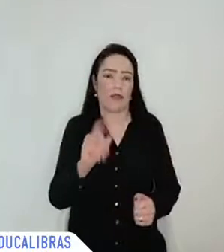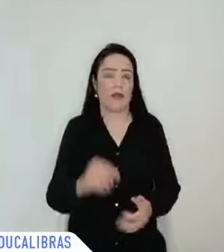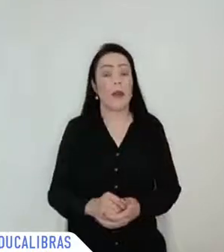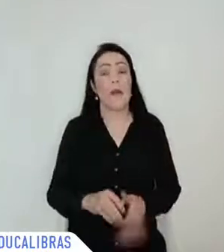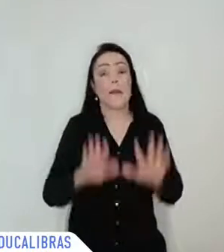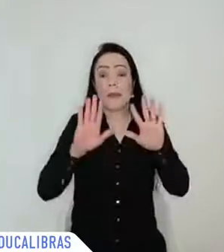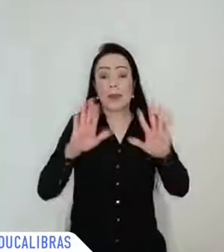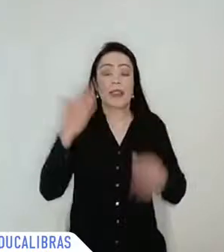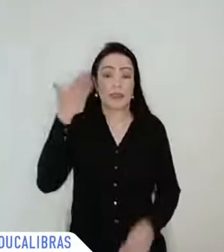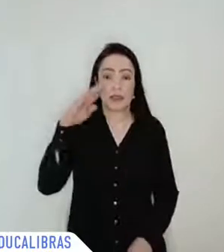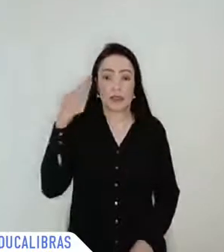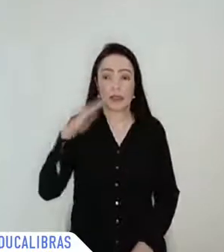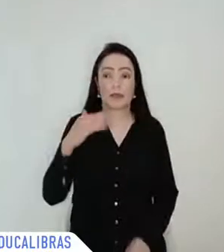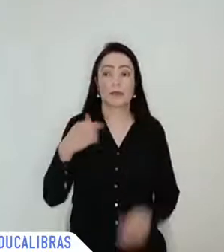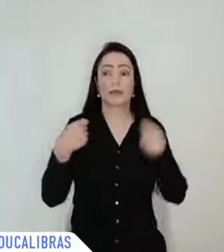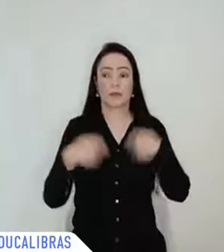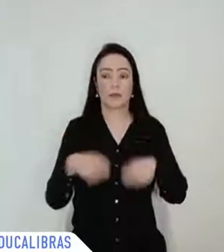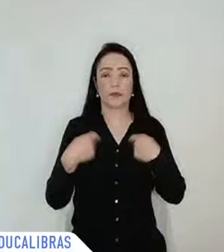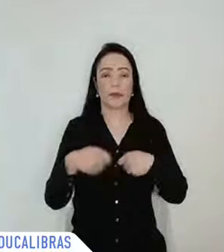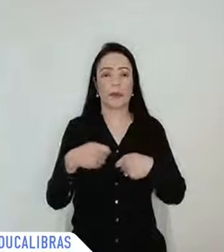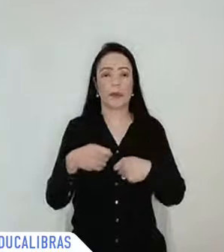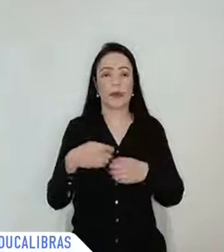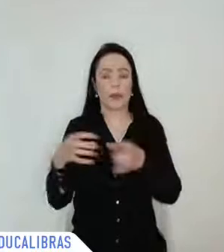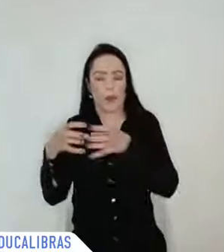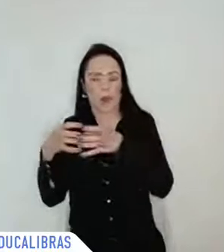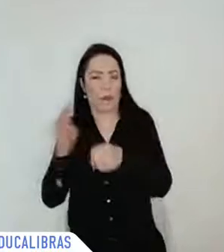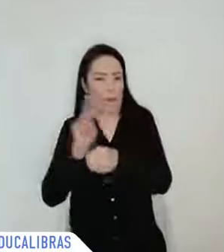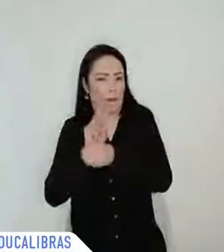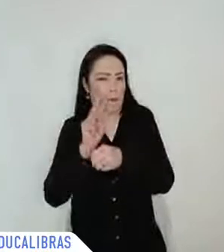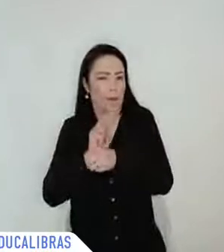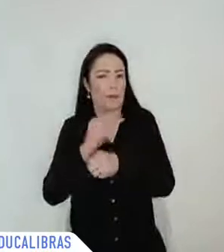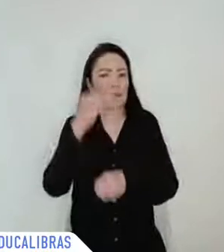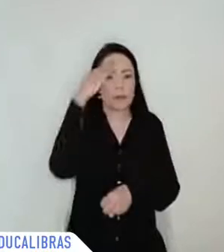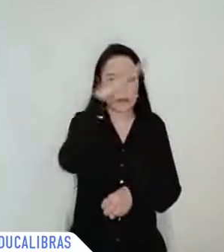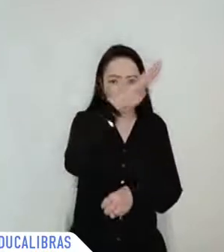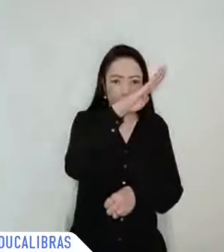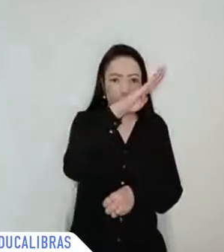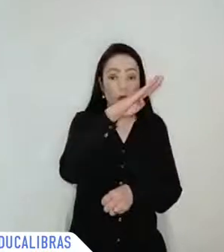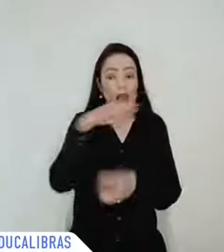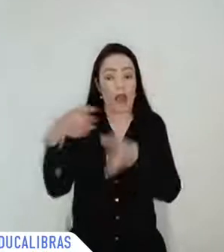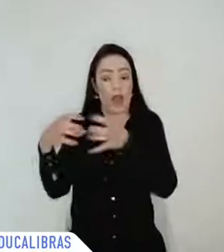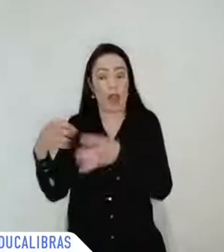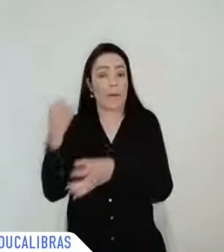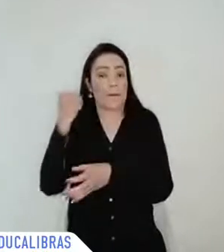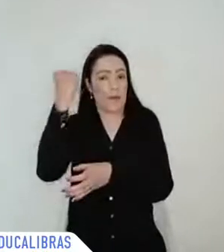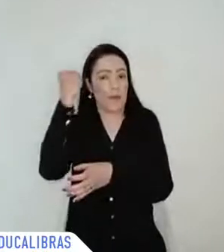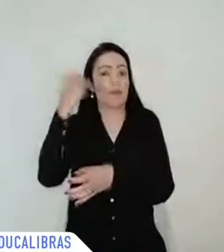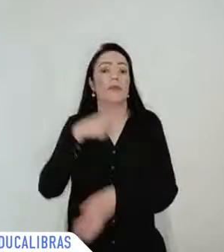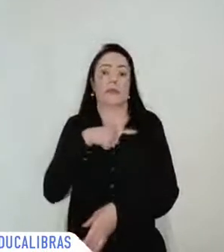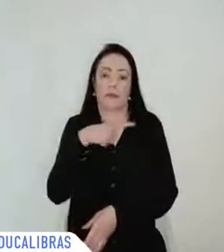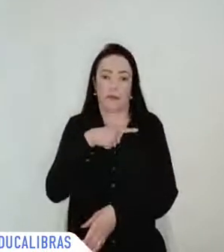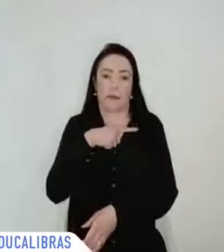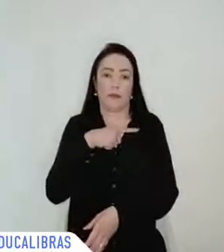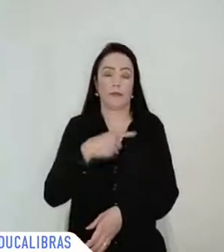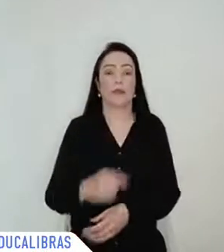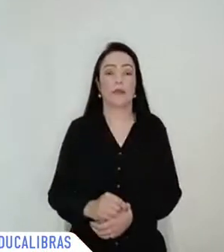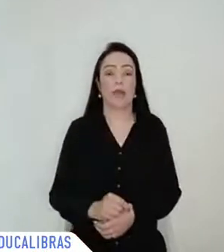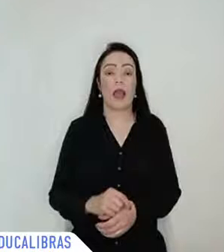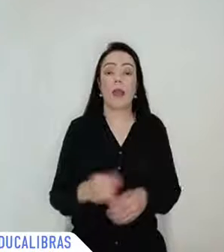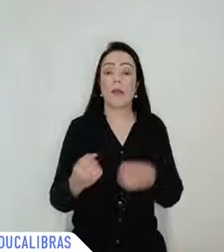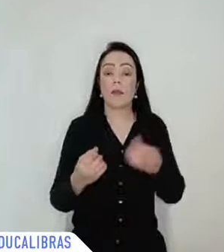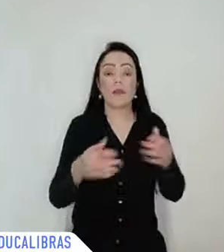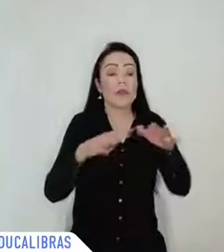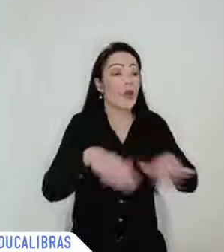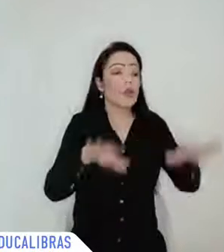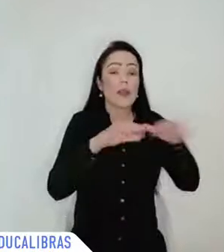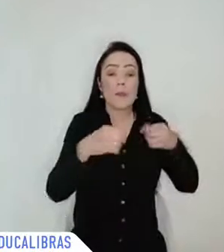people don't know, but we have to understand that Bolsonarism is powerful. We need to fight against this,